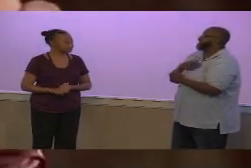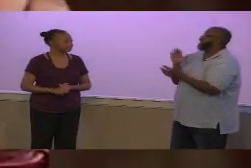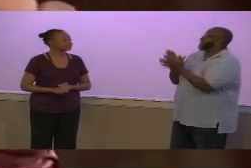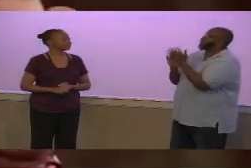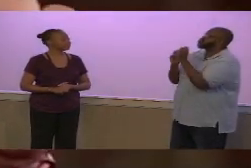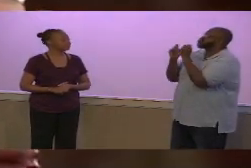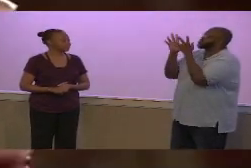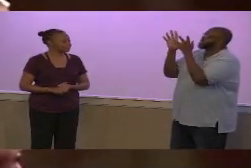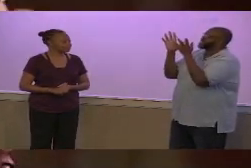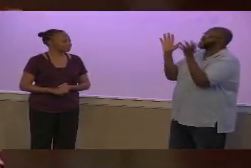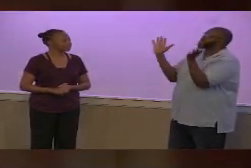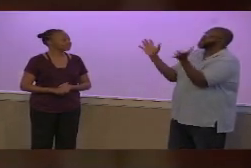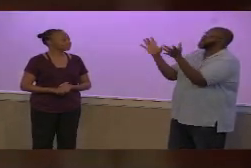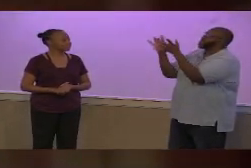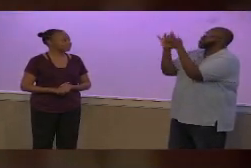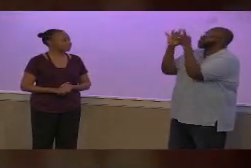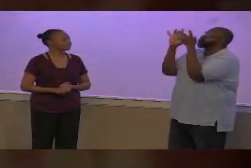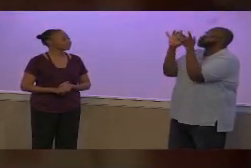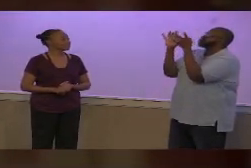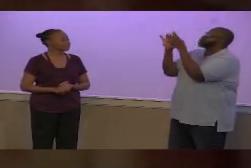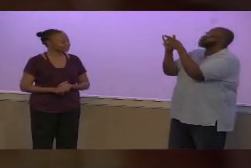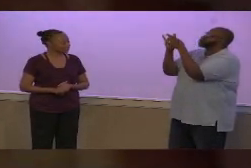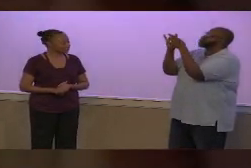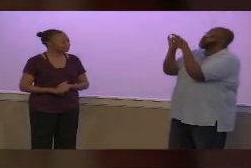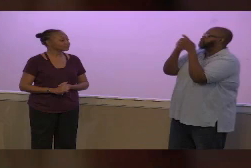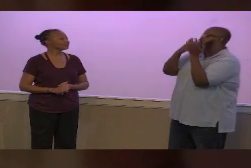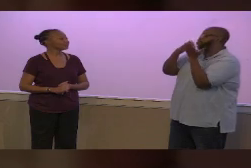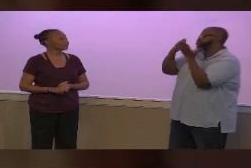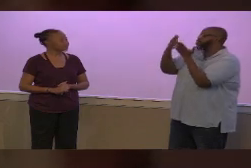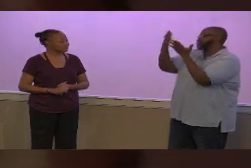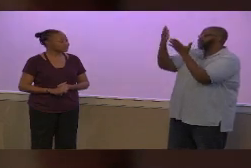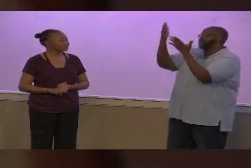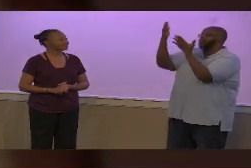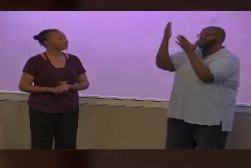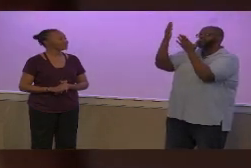My hallelujah belongs to you.